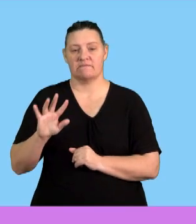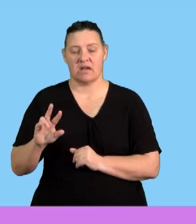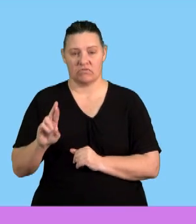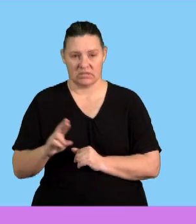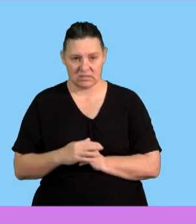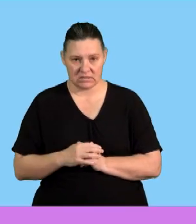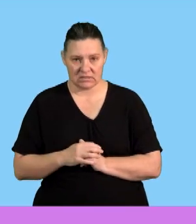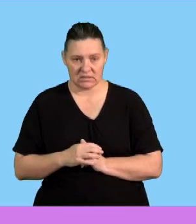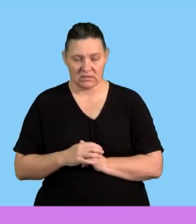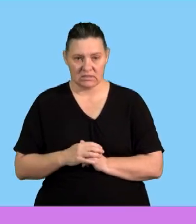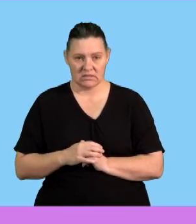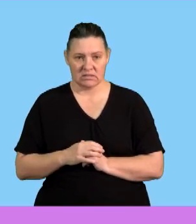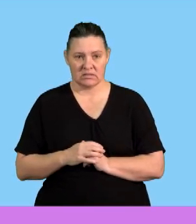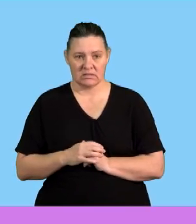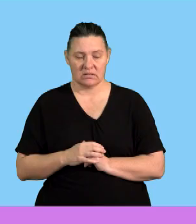425 Rand.